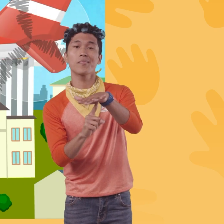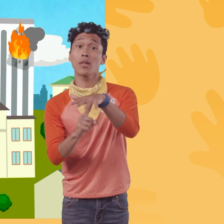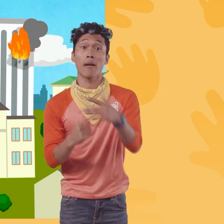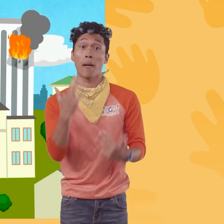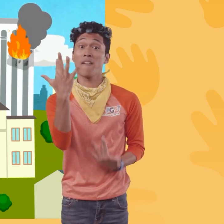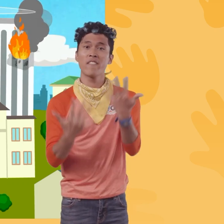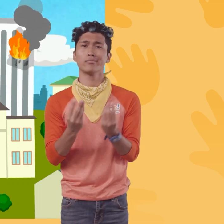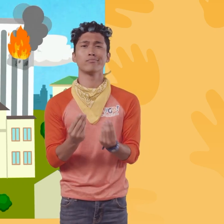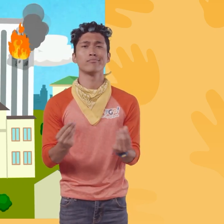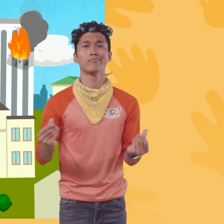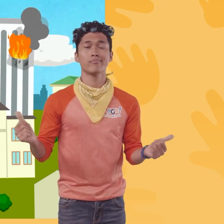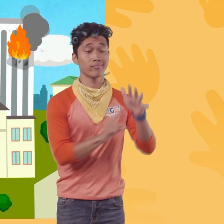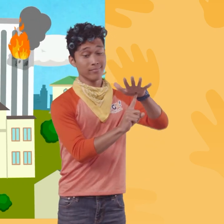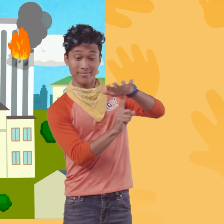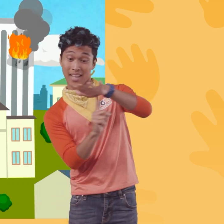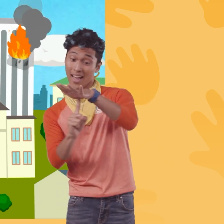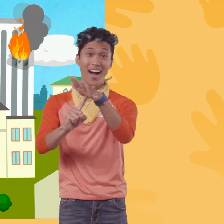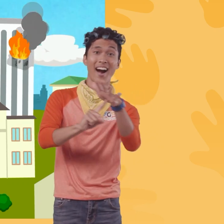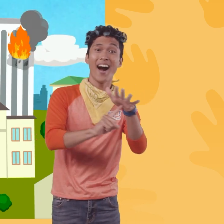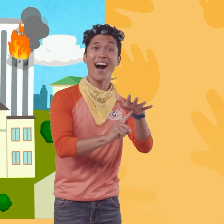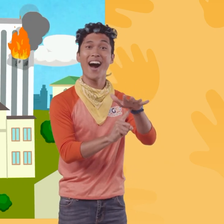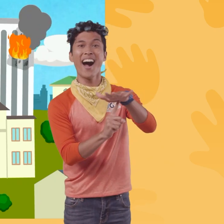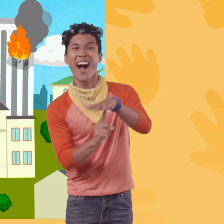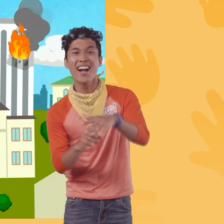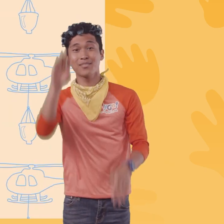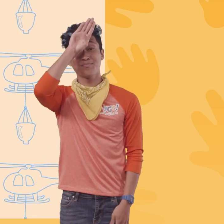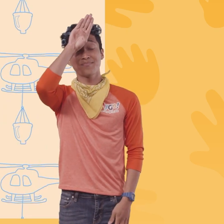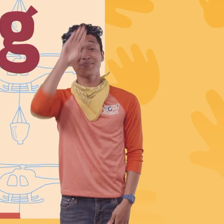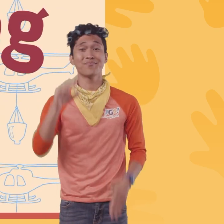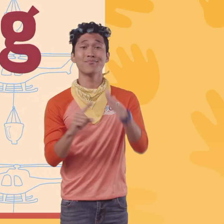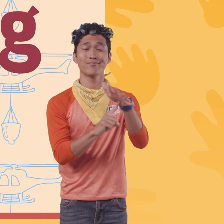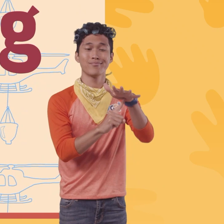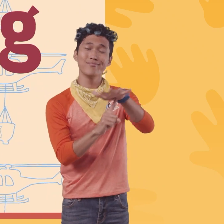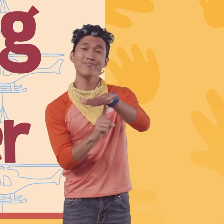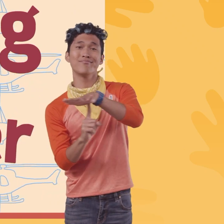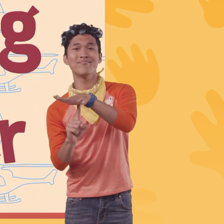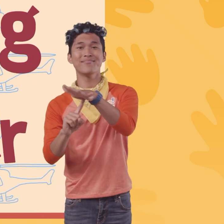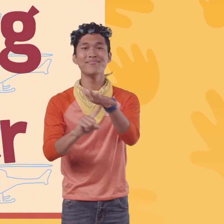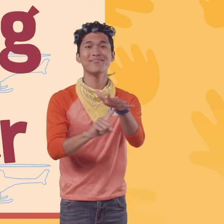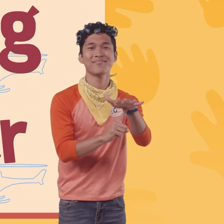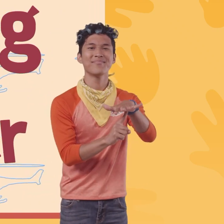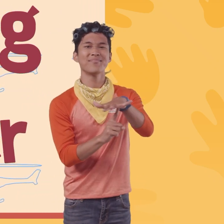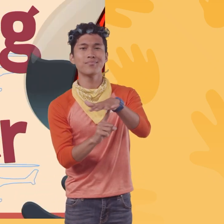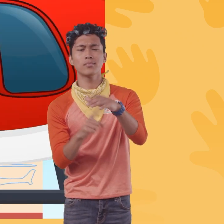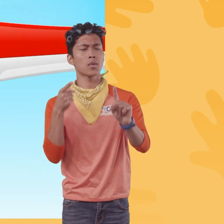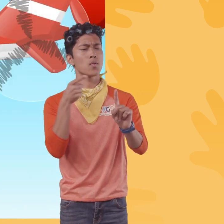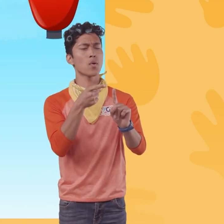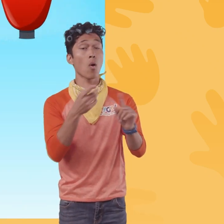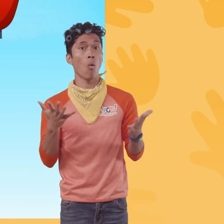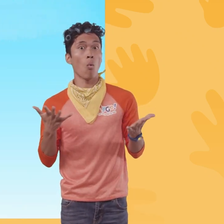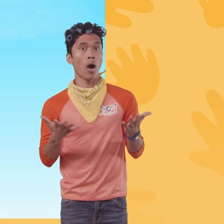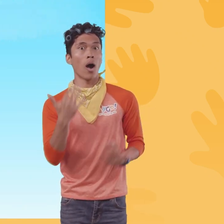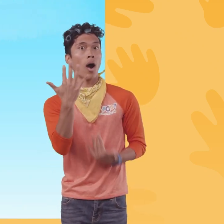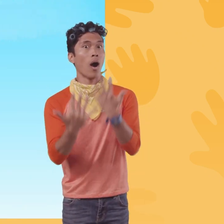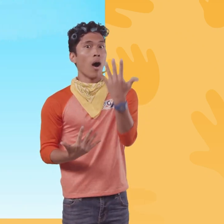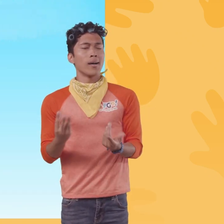helicopter, fighting fires from above the ground. A firefighting helicopter